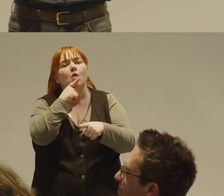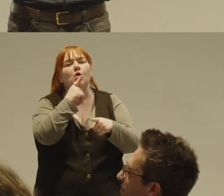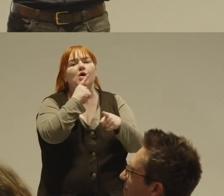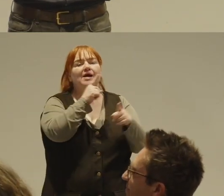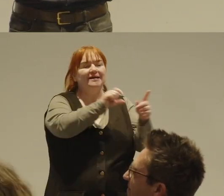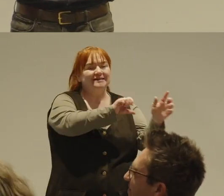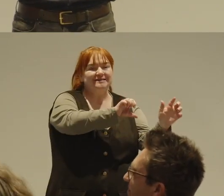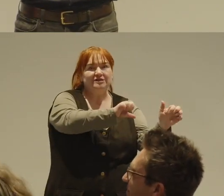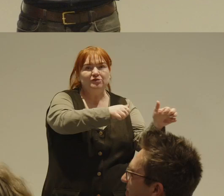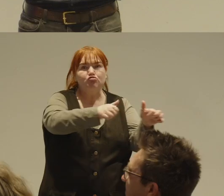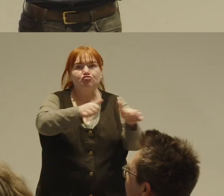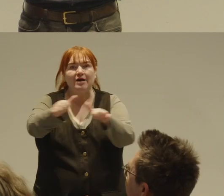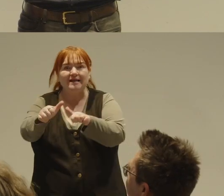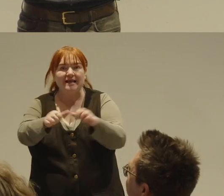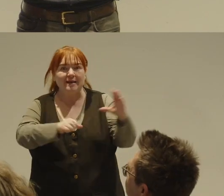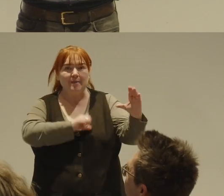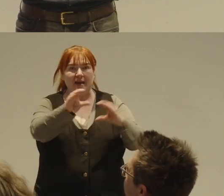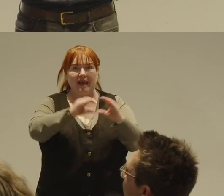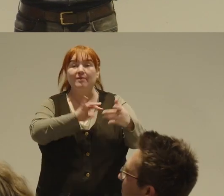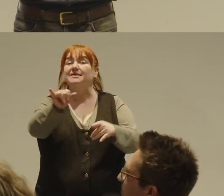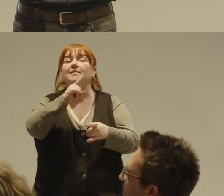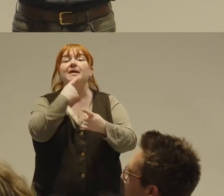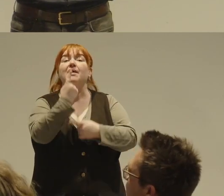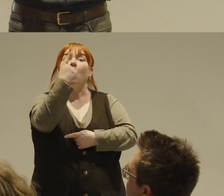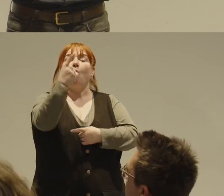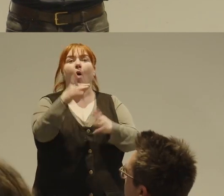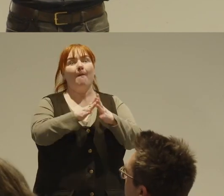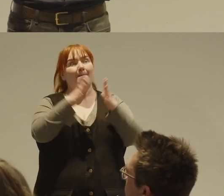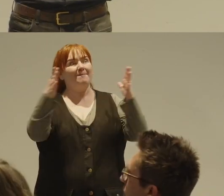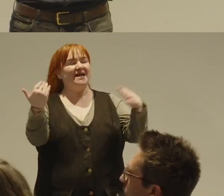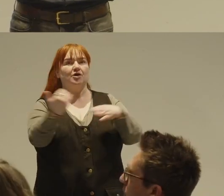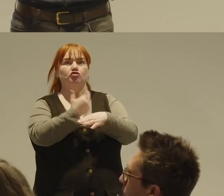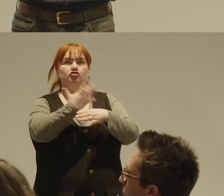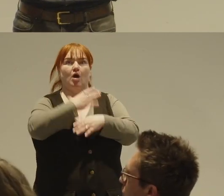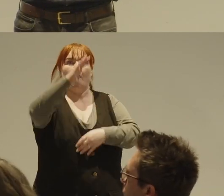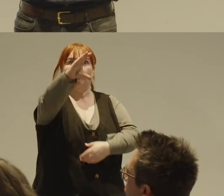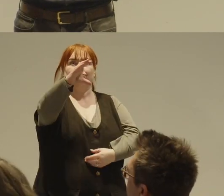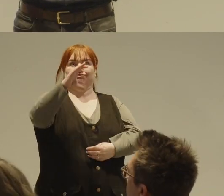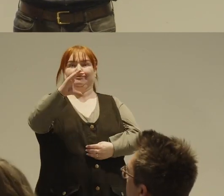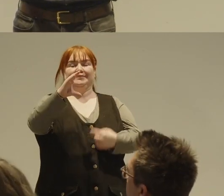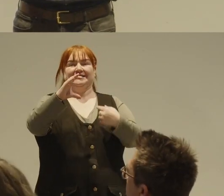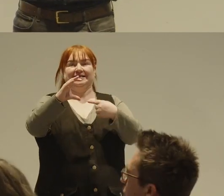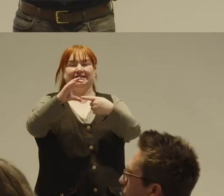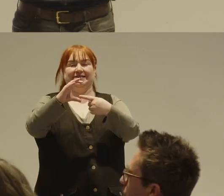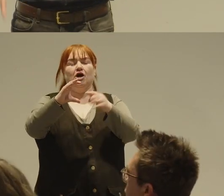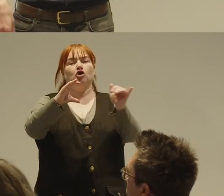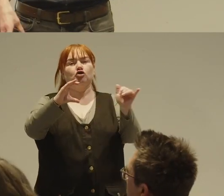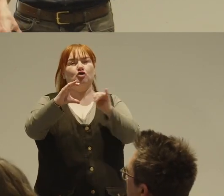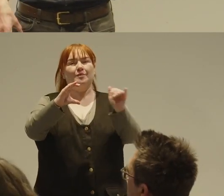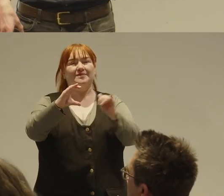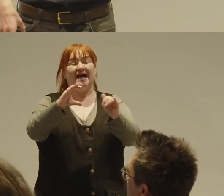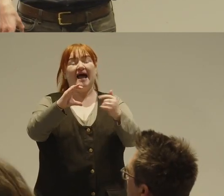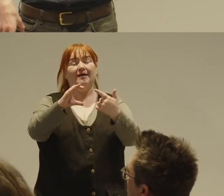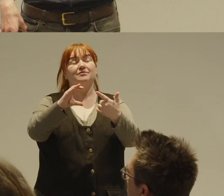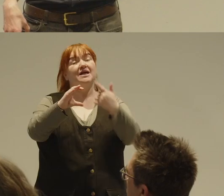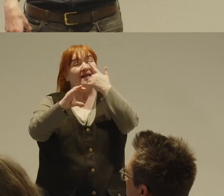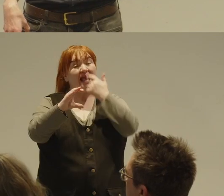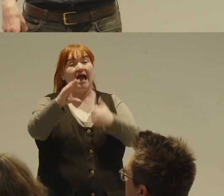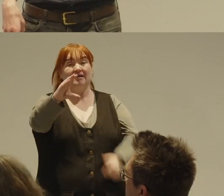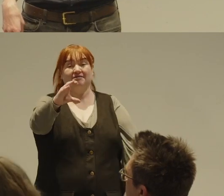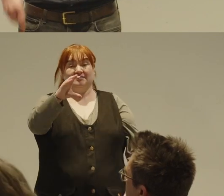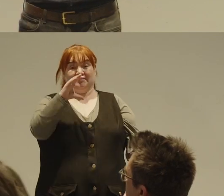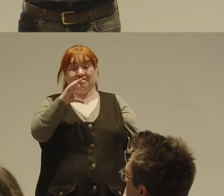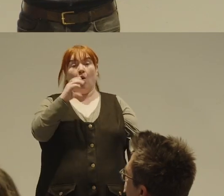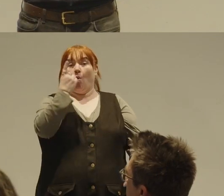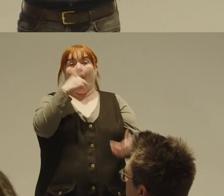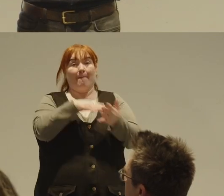if somebody does one big acting job, it's actually better for them to just get that money in 1 month. They don't get any payments from Universal Credit that